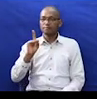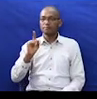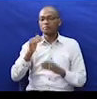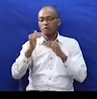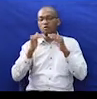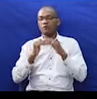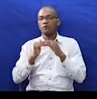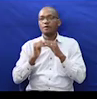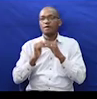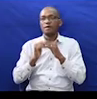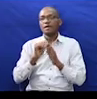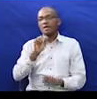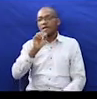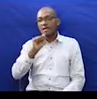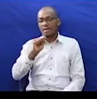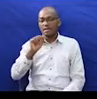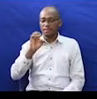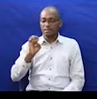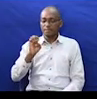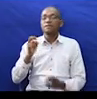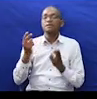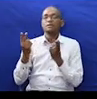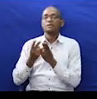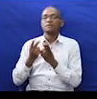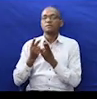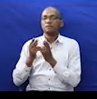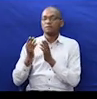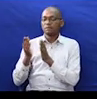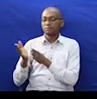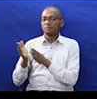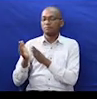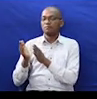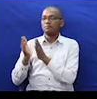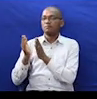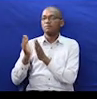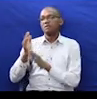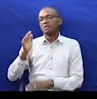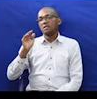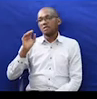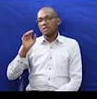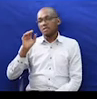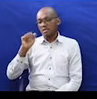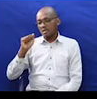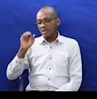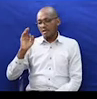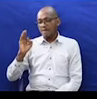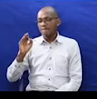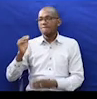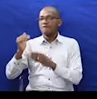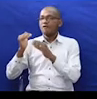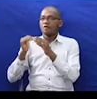over AE, is the same as taking the ratio AF